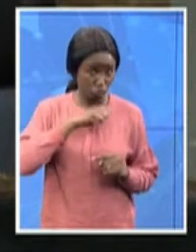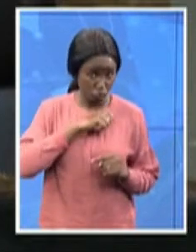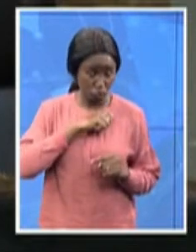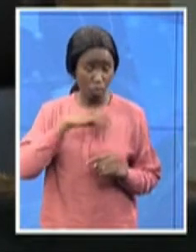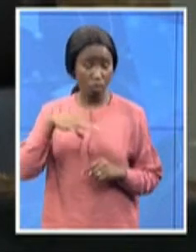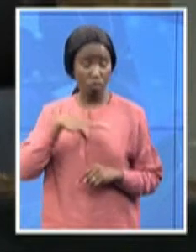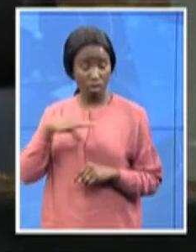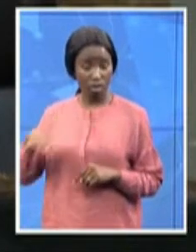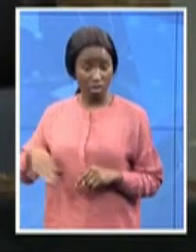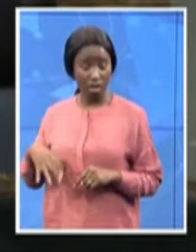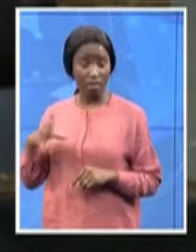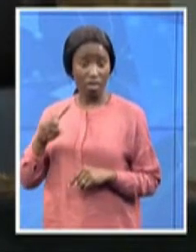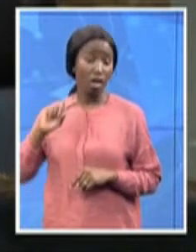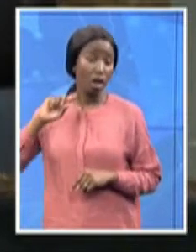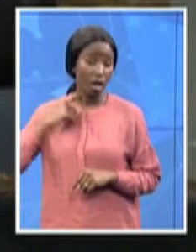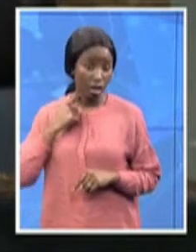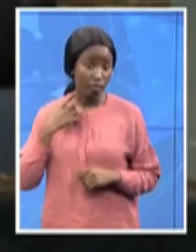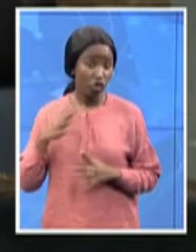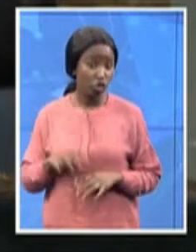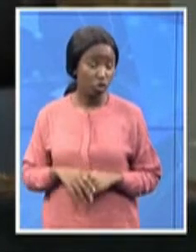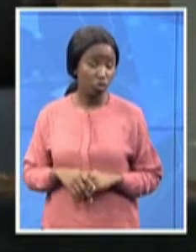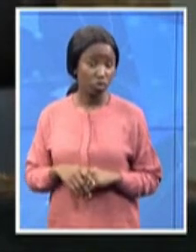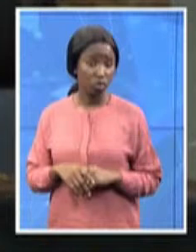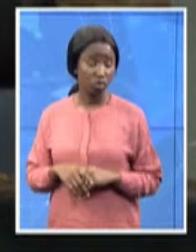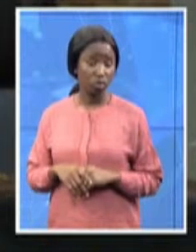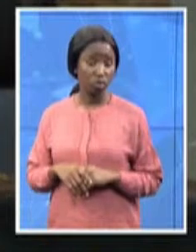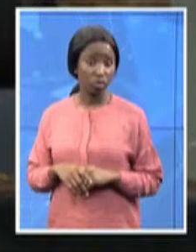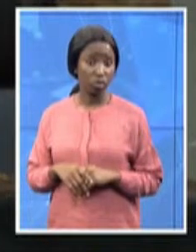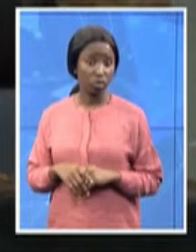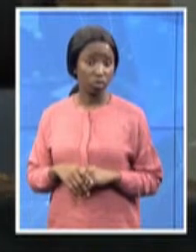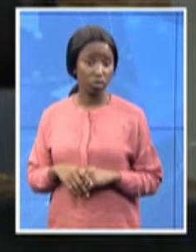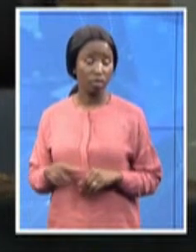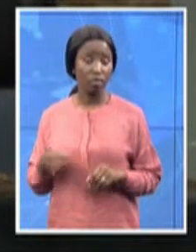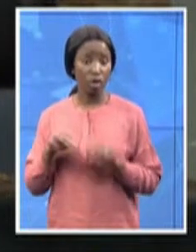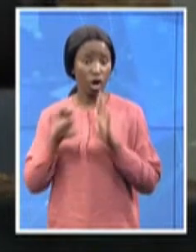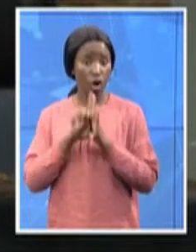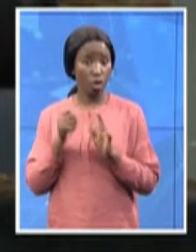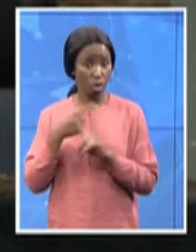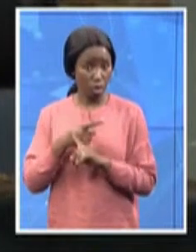in breach of the code. B, whether the